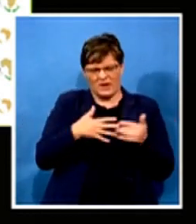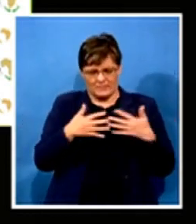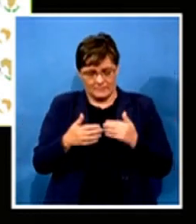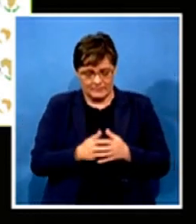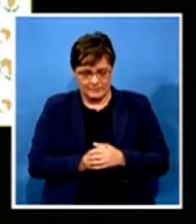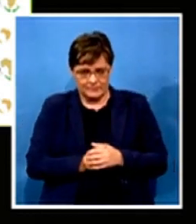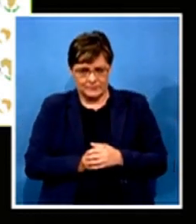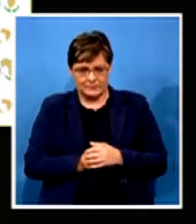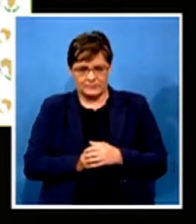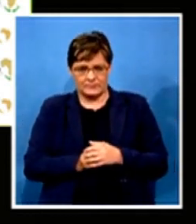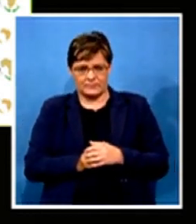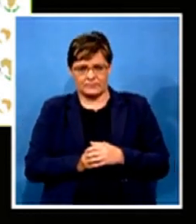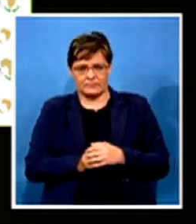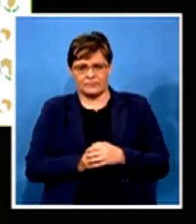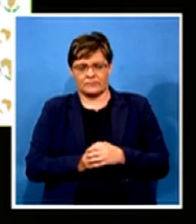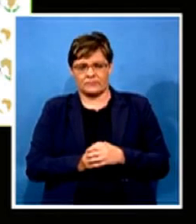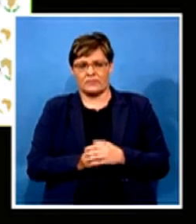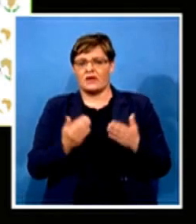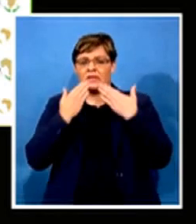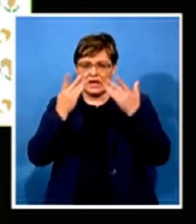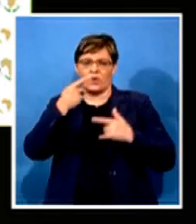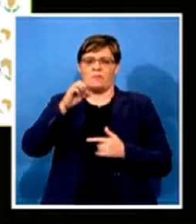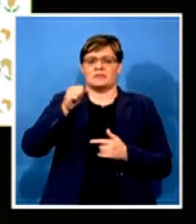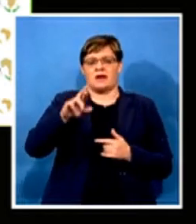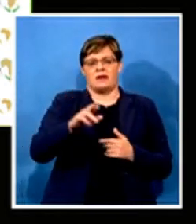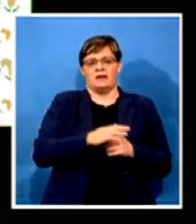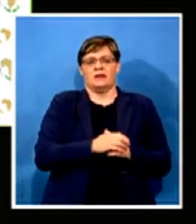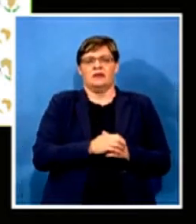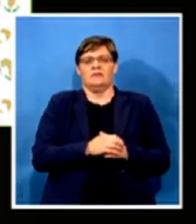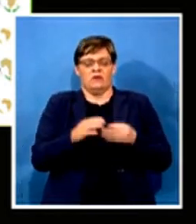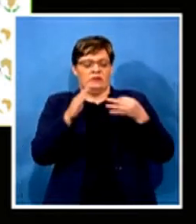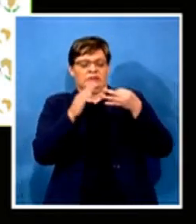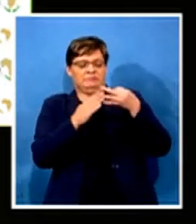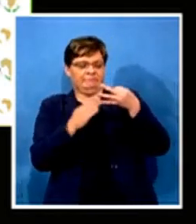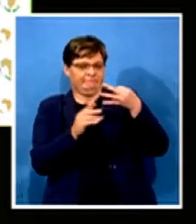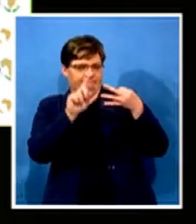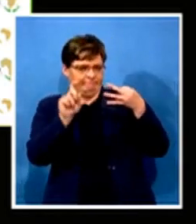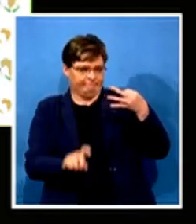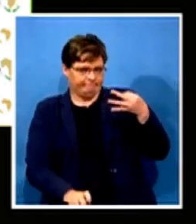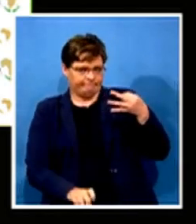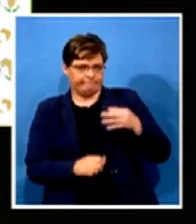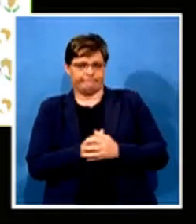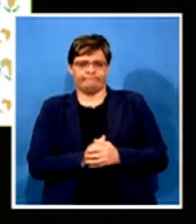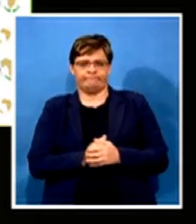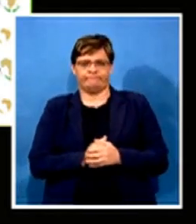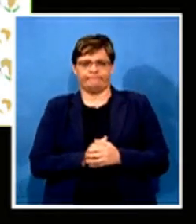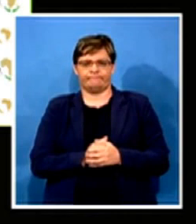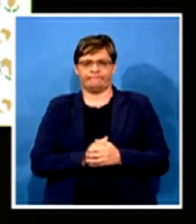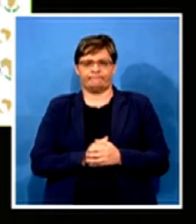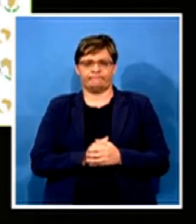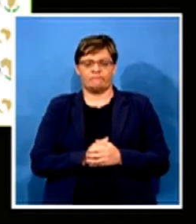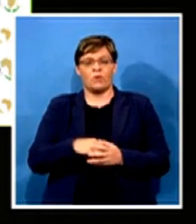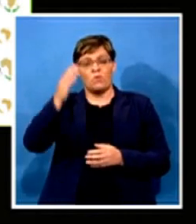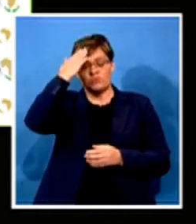you, Peter, for those three questions. I mean, we know that Morocco and Egypt had